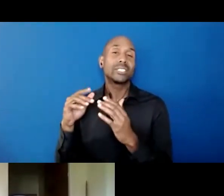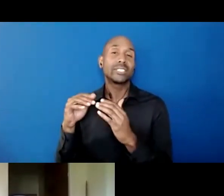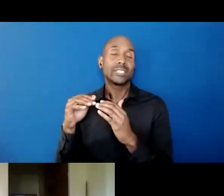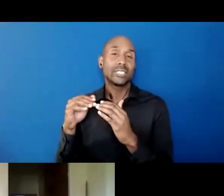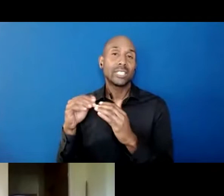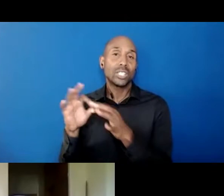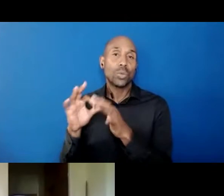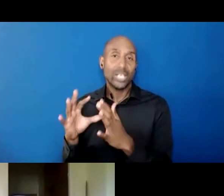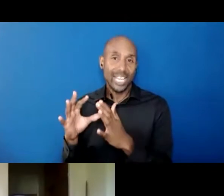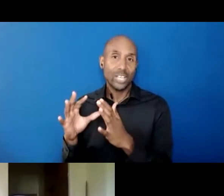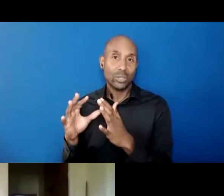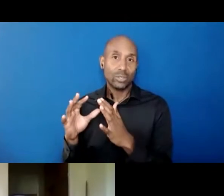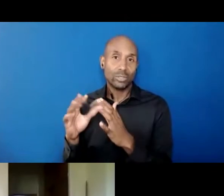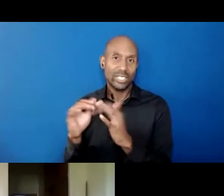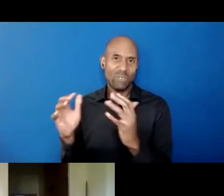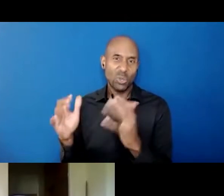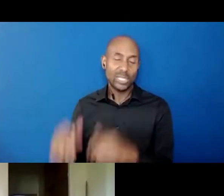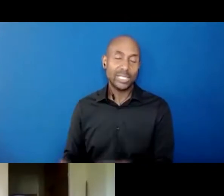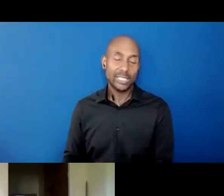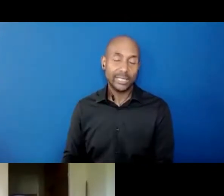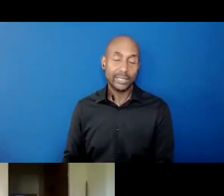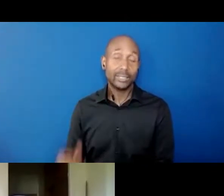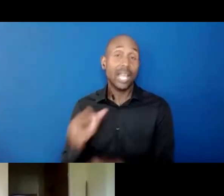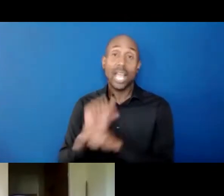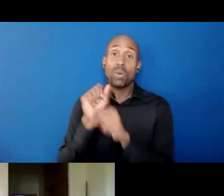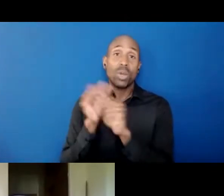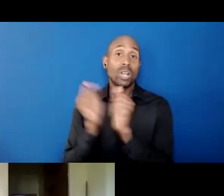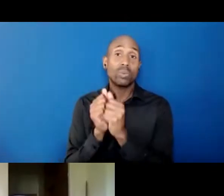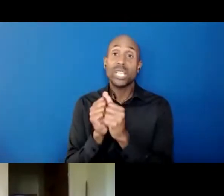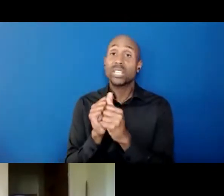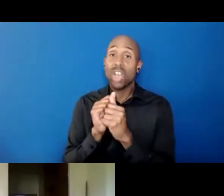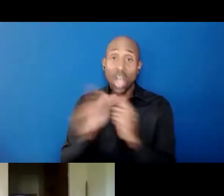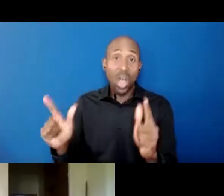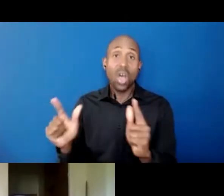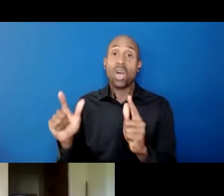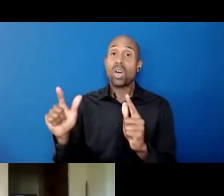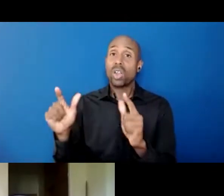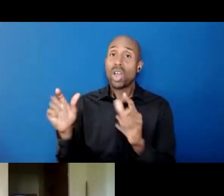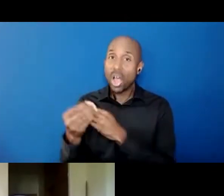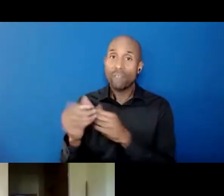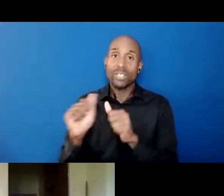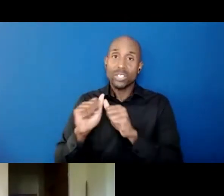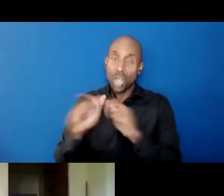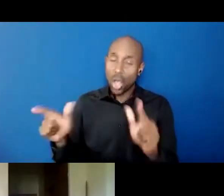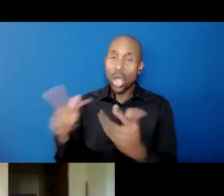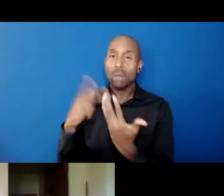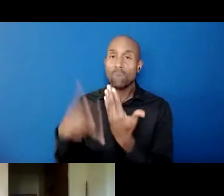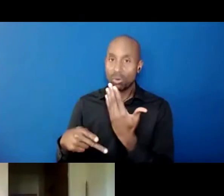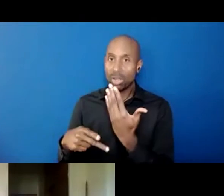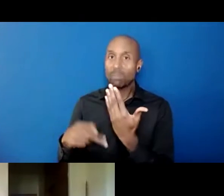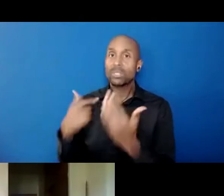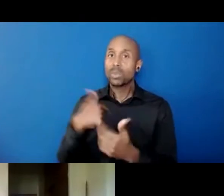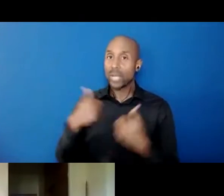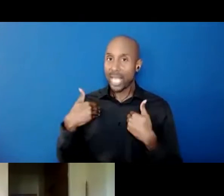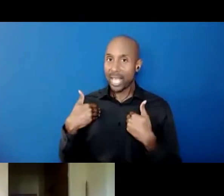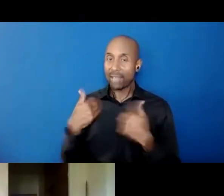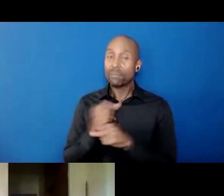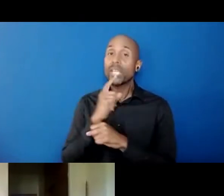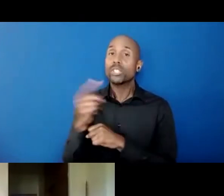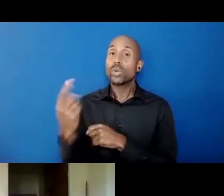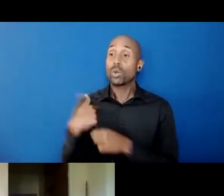of our offices and all of our programs in an effort to make sure that we're doing a good job of